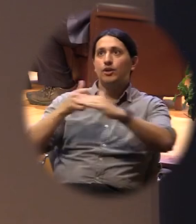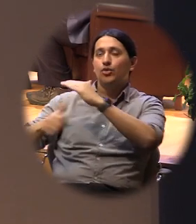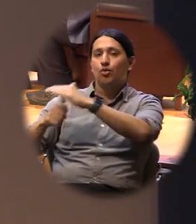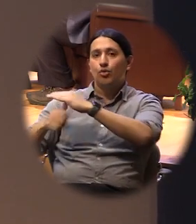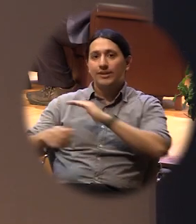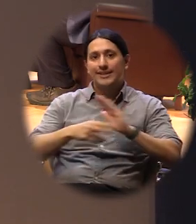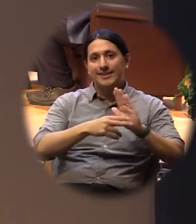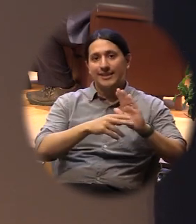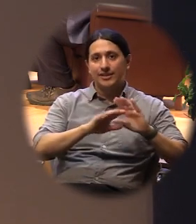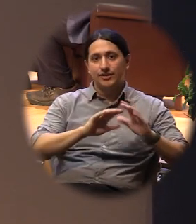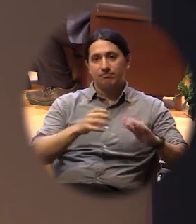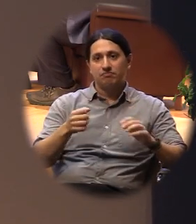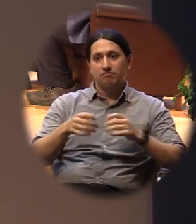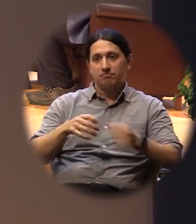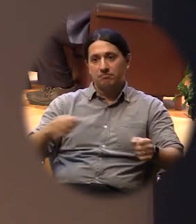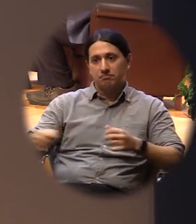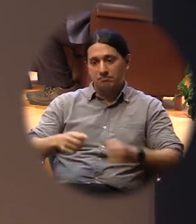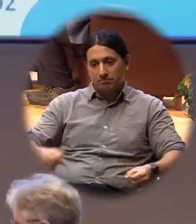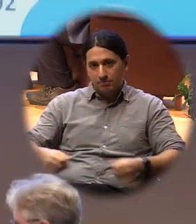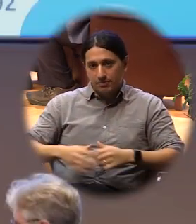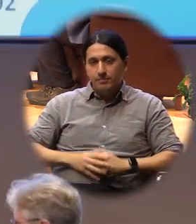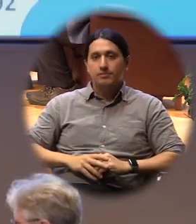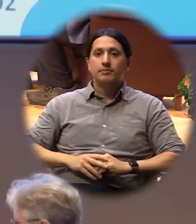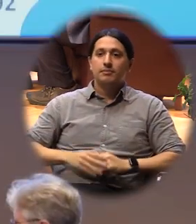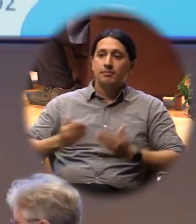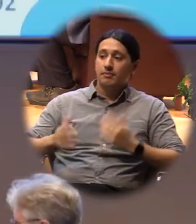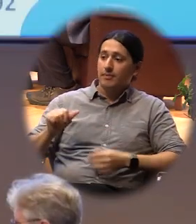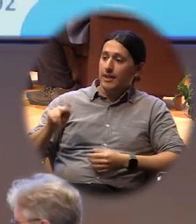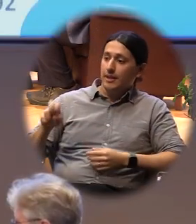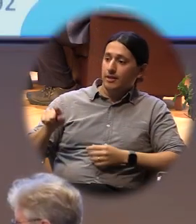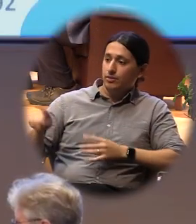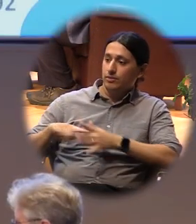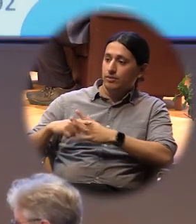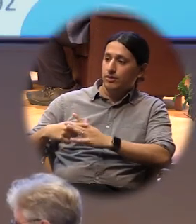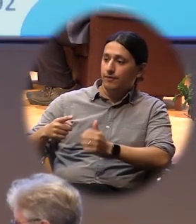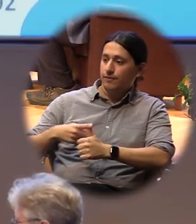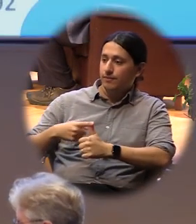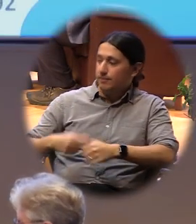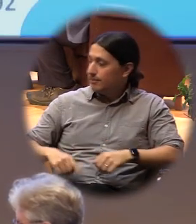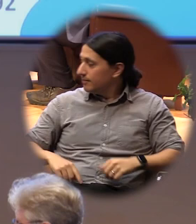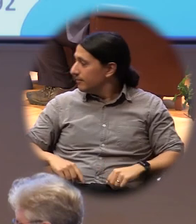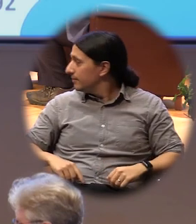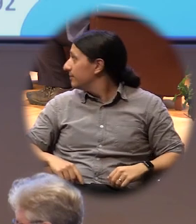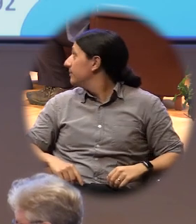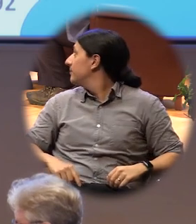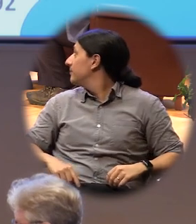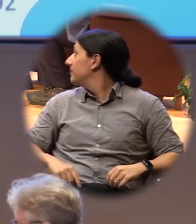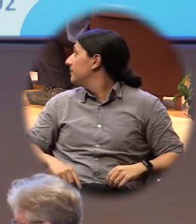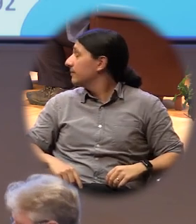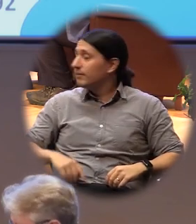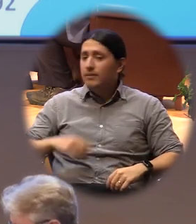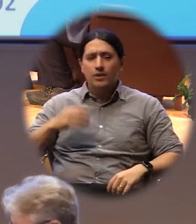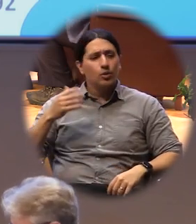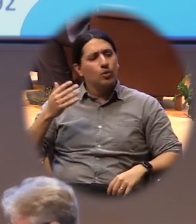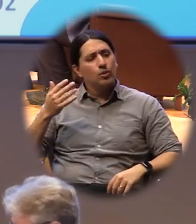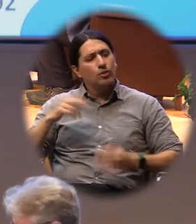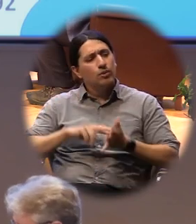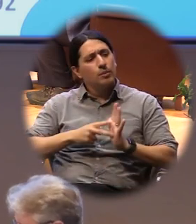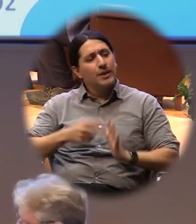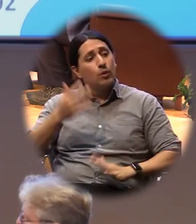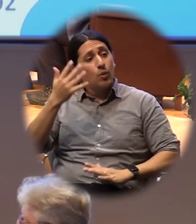And maybe Anne, you could start first if you're willing. So why these categories define?